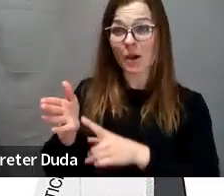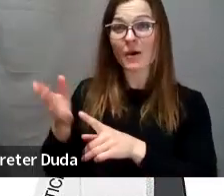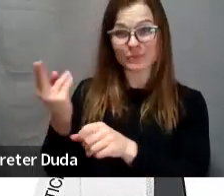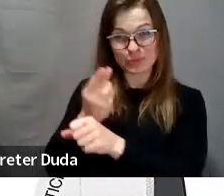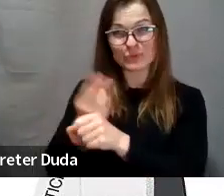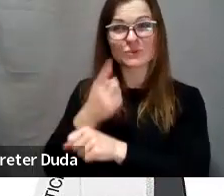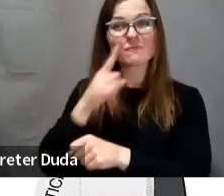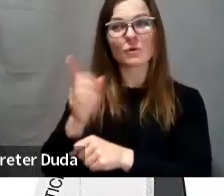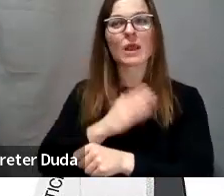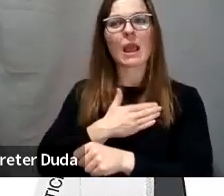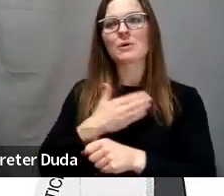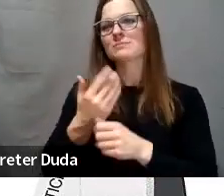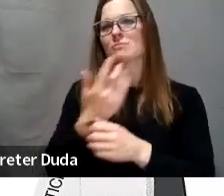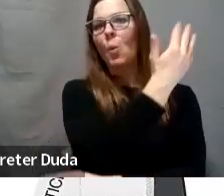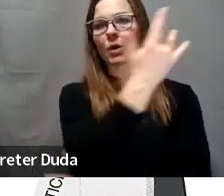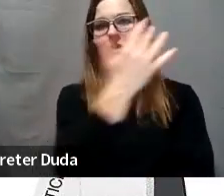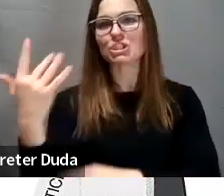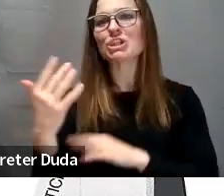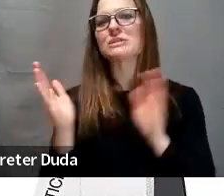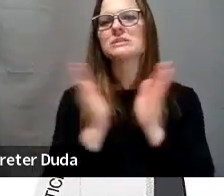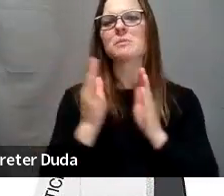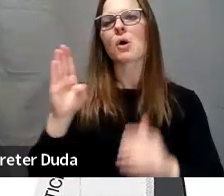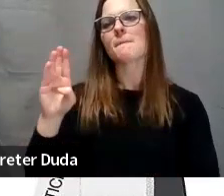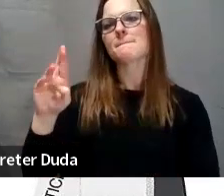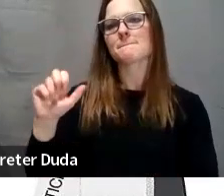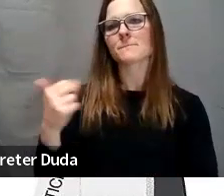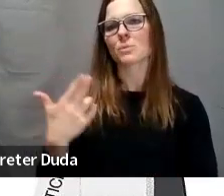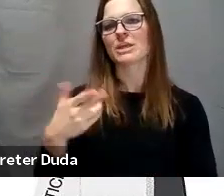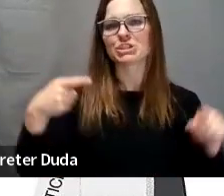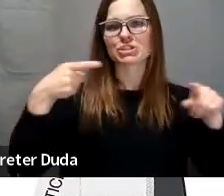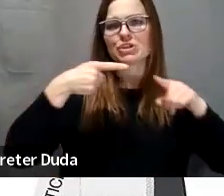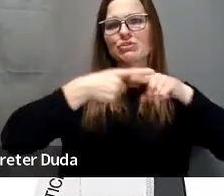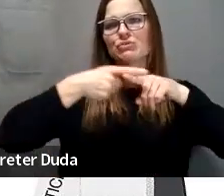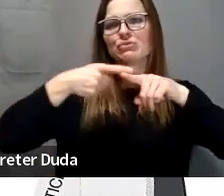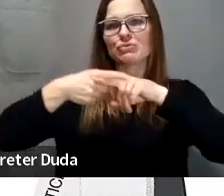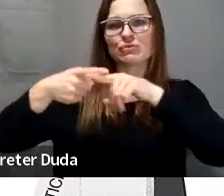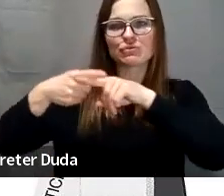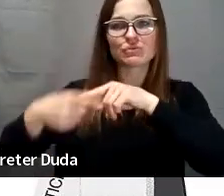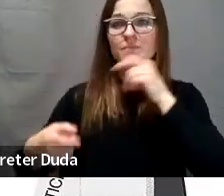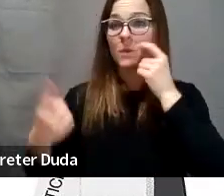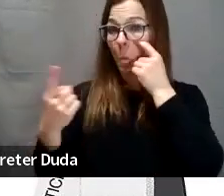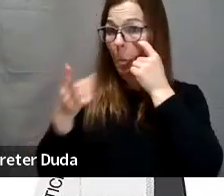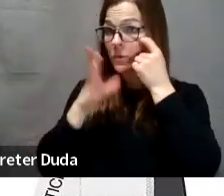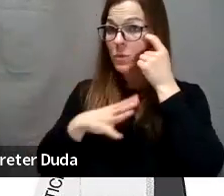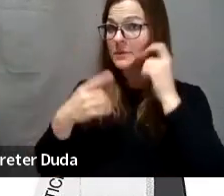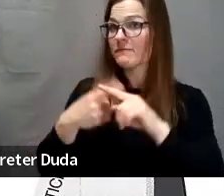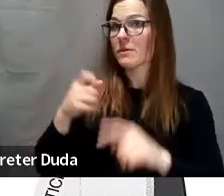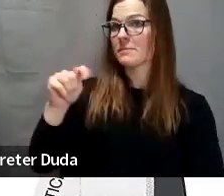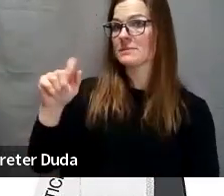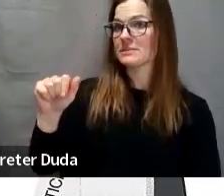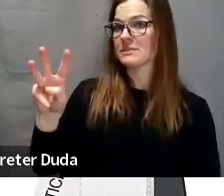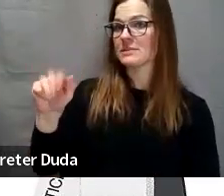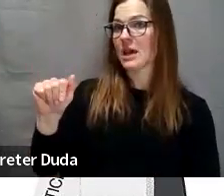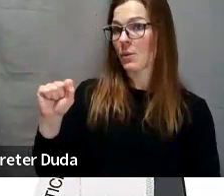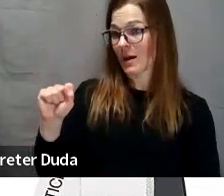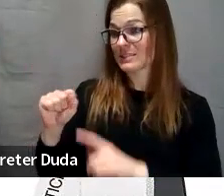branches in our orchard. A lot of people, or individual in Tawas, she tried it out and she made her husband buy her